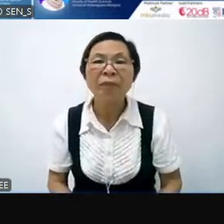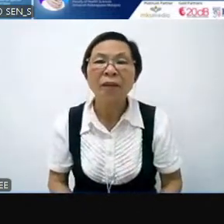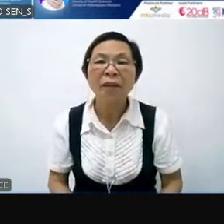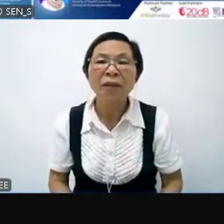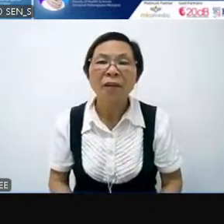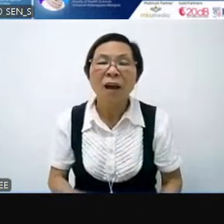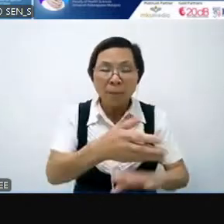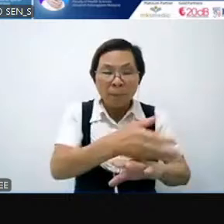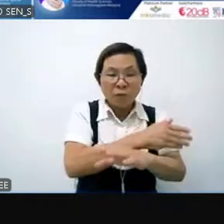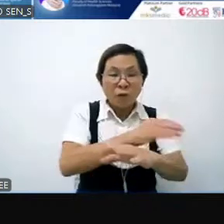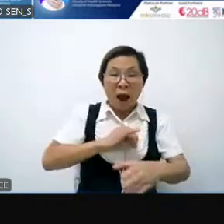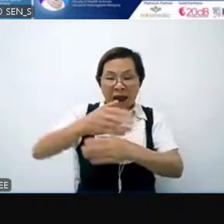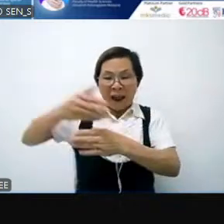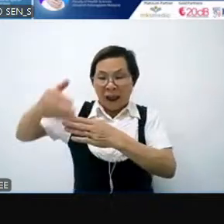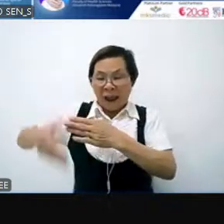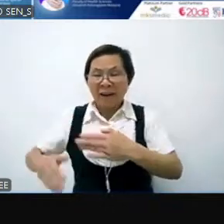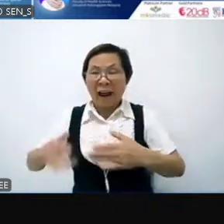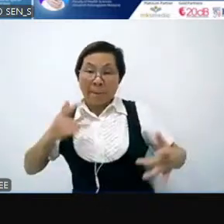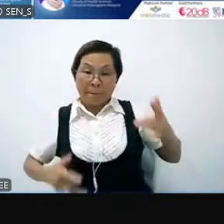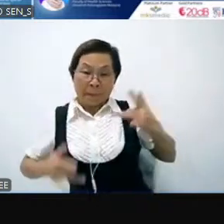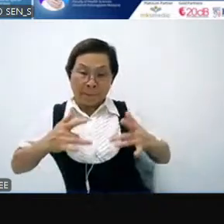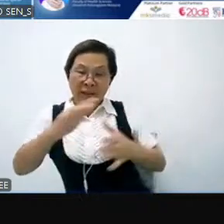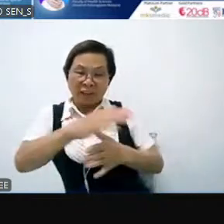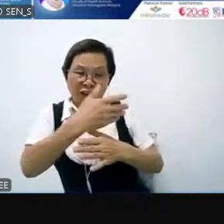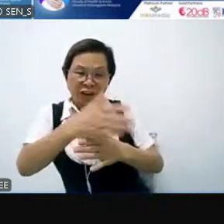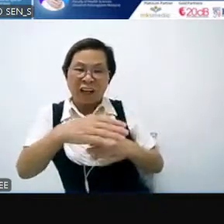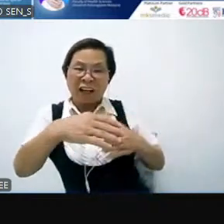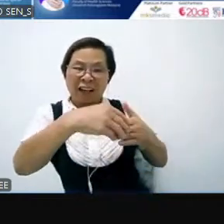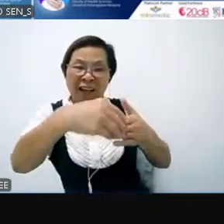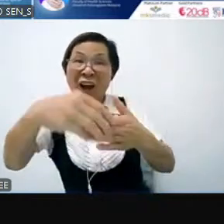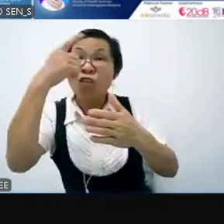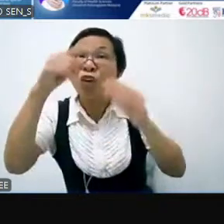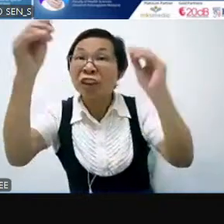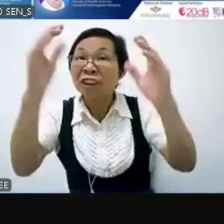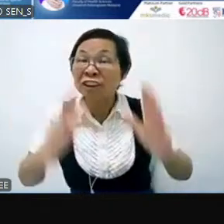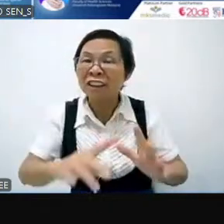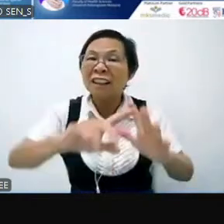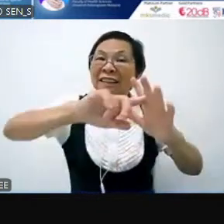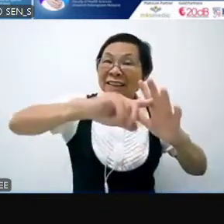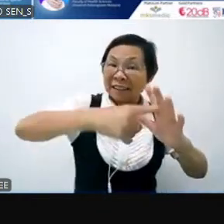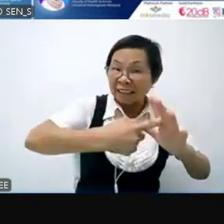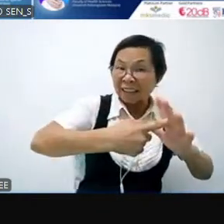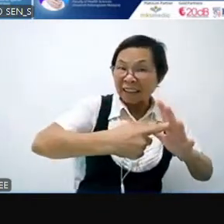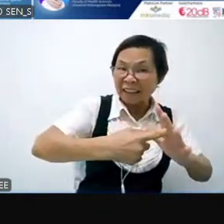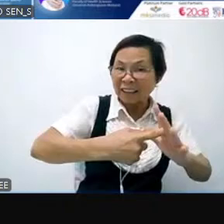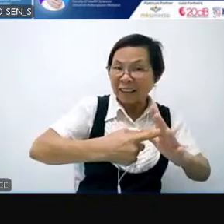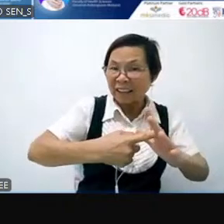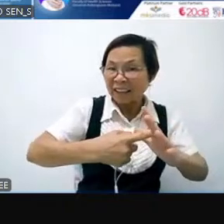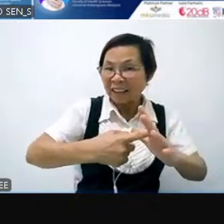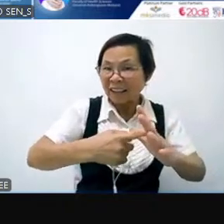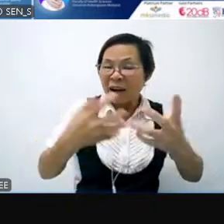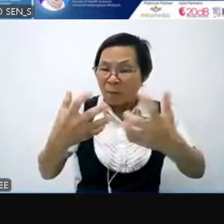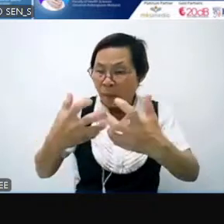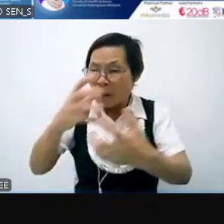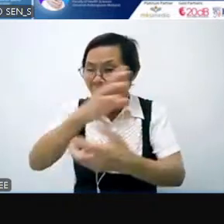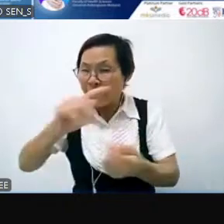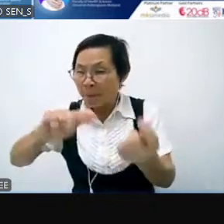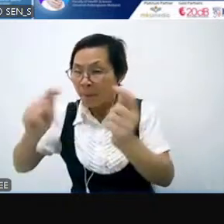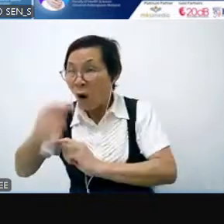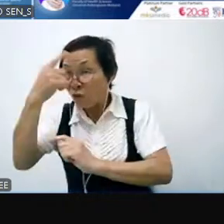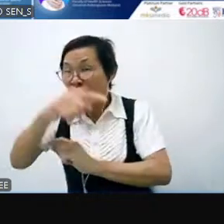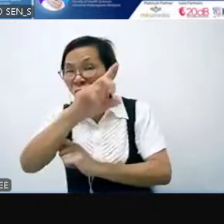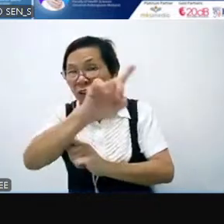Before I end, I'm excited to share a guide for teachers on implementing accommodations and modification for